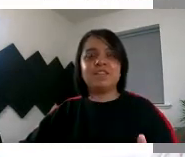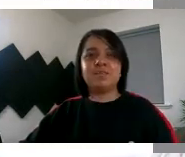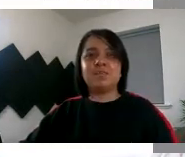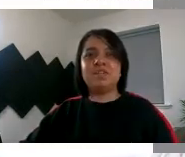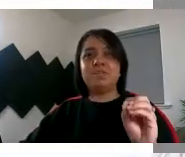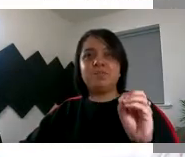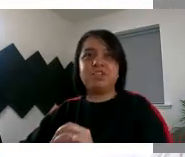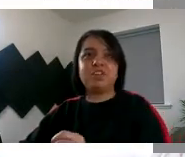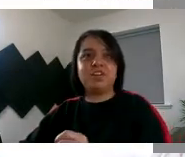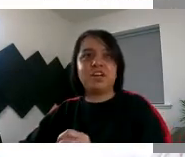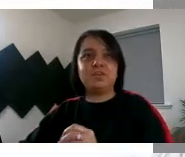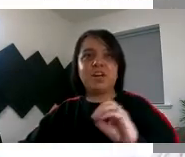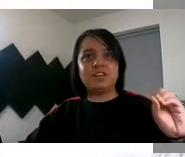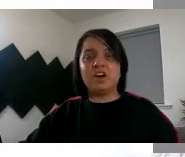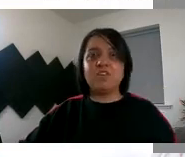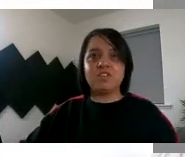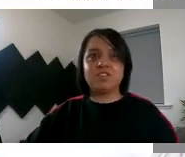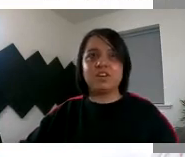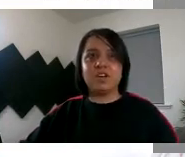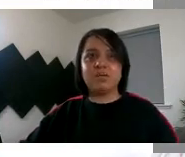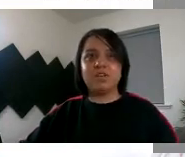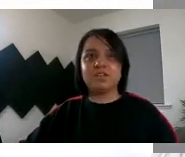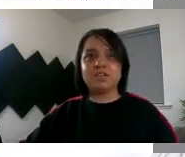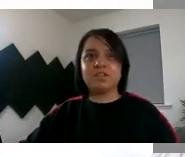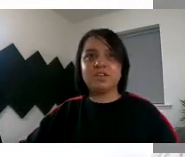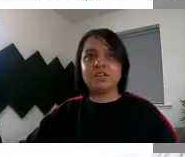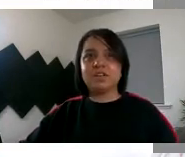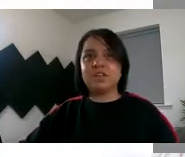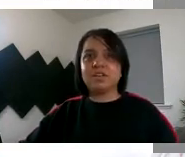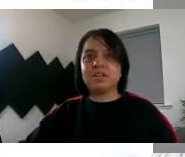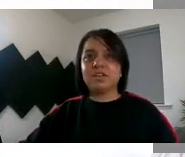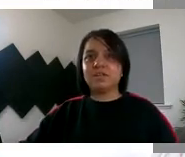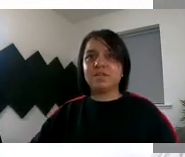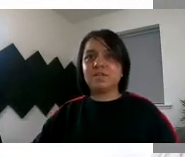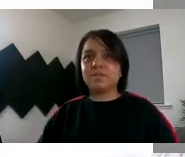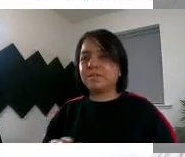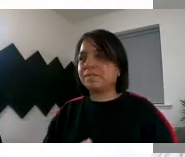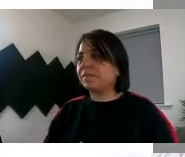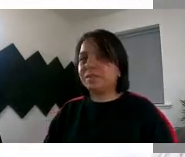difference between the British Sign Language and the Irish Sign Language?